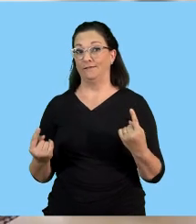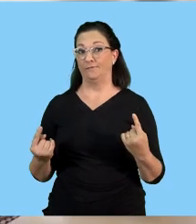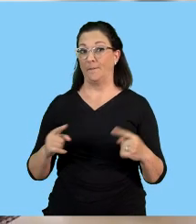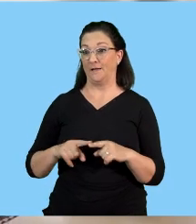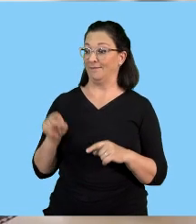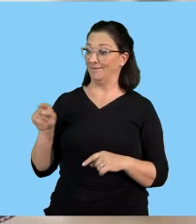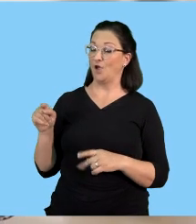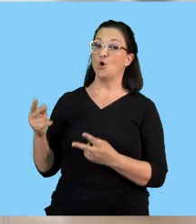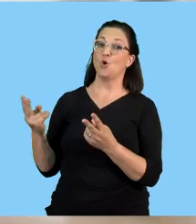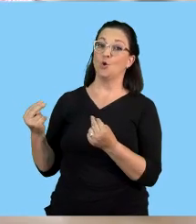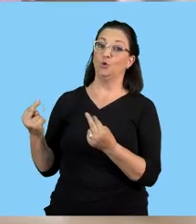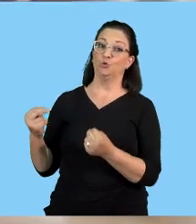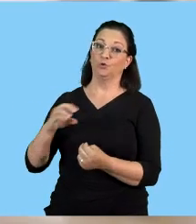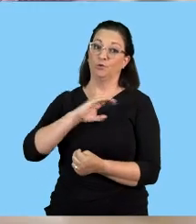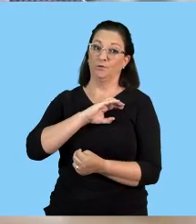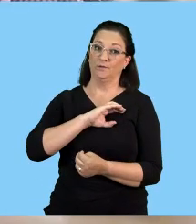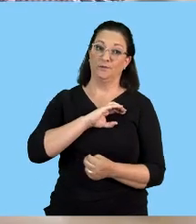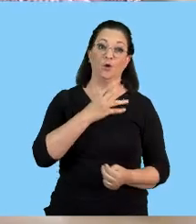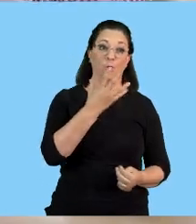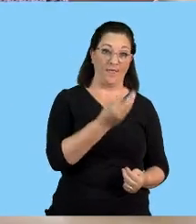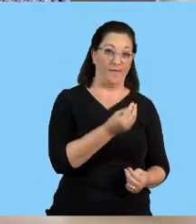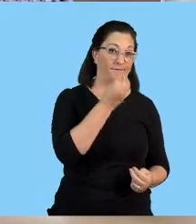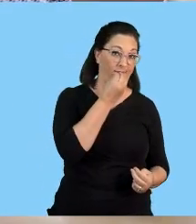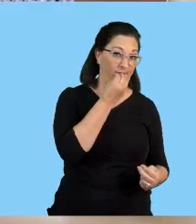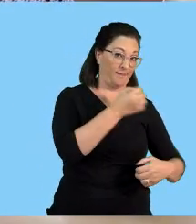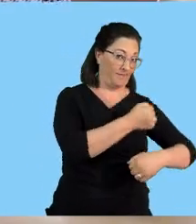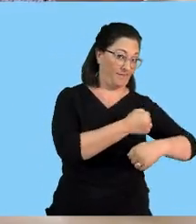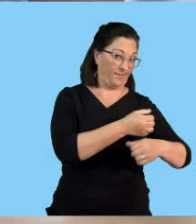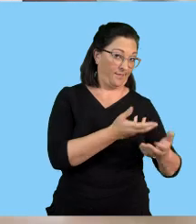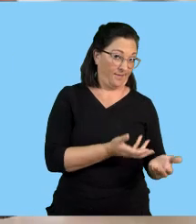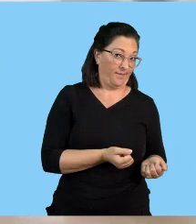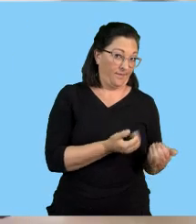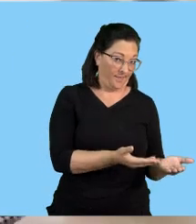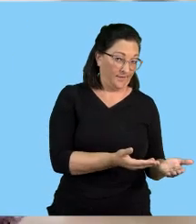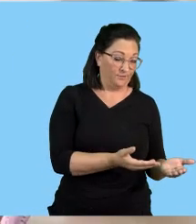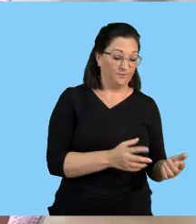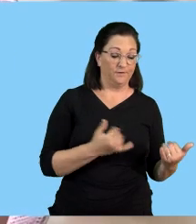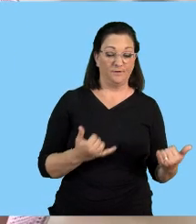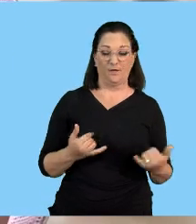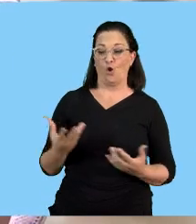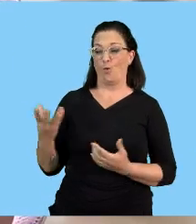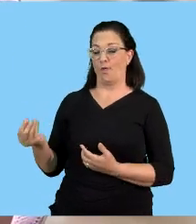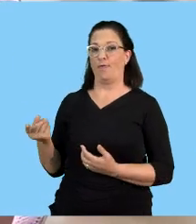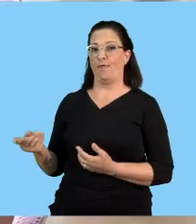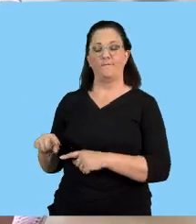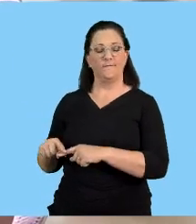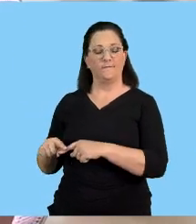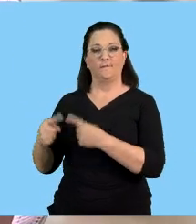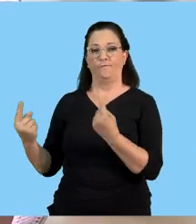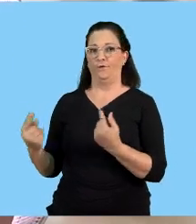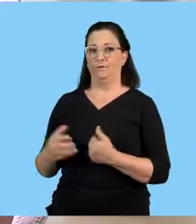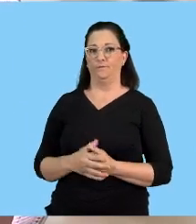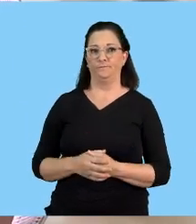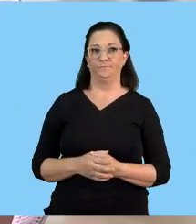appeals to new customers. So we had catering, and then now we have what? We have a salon, like I said. It